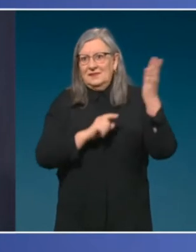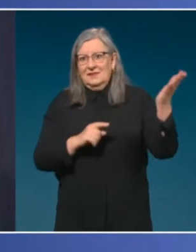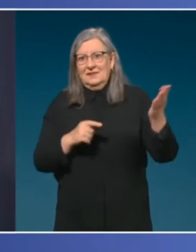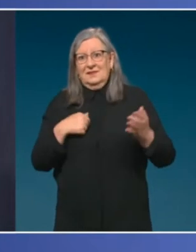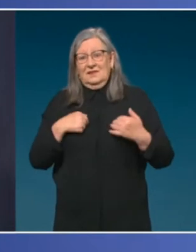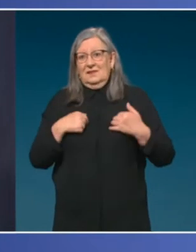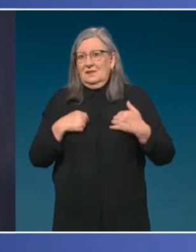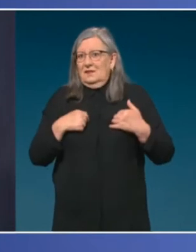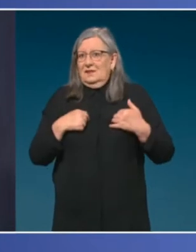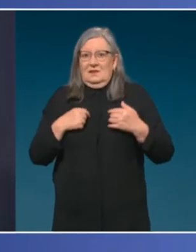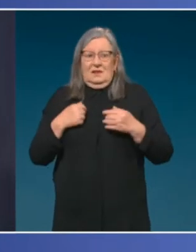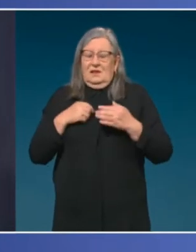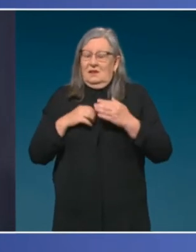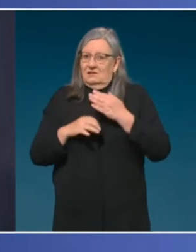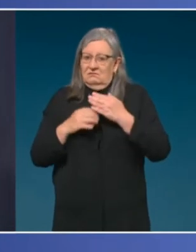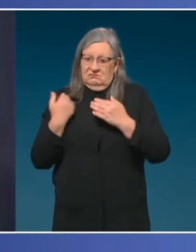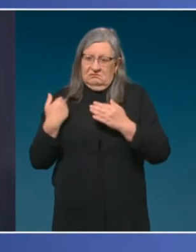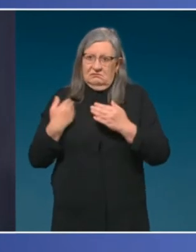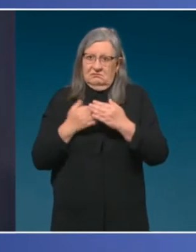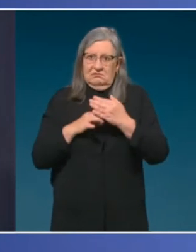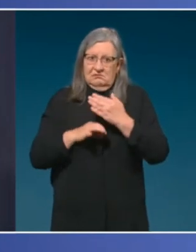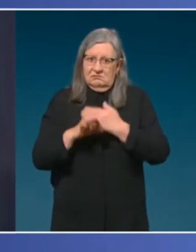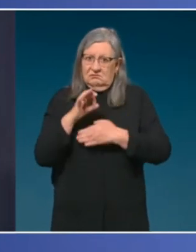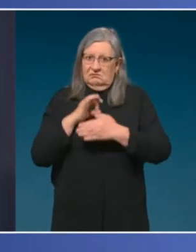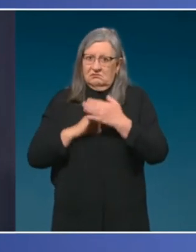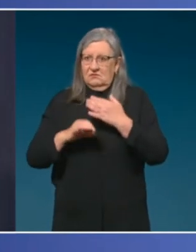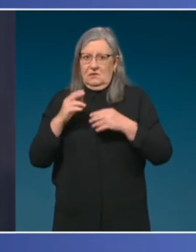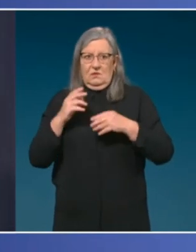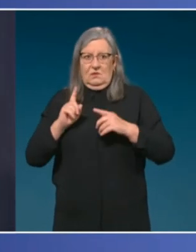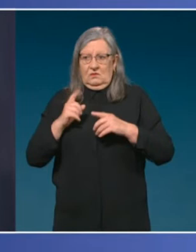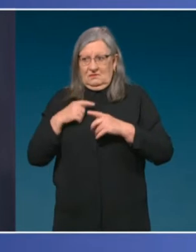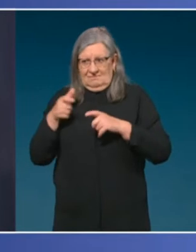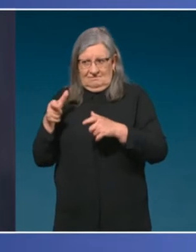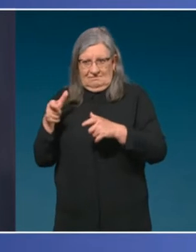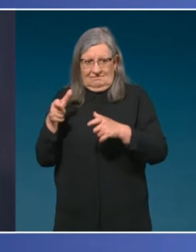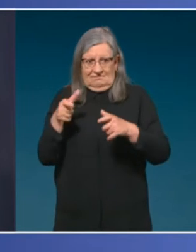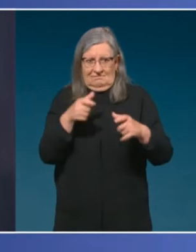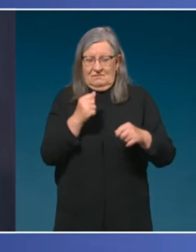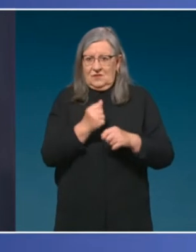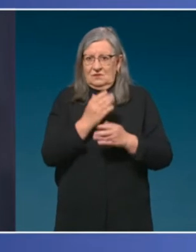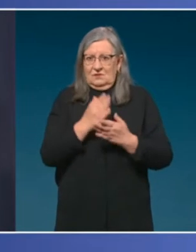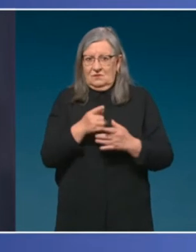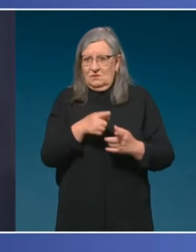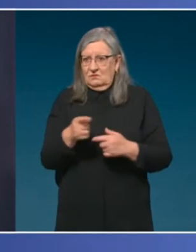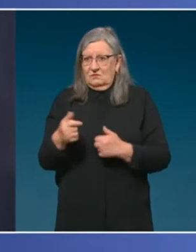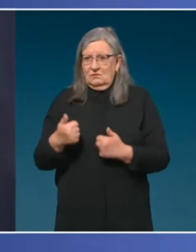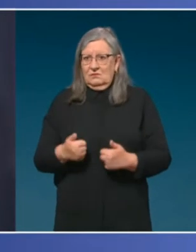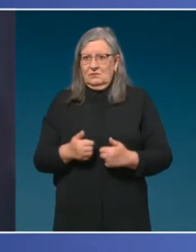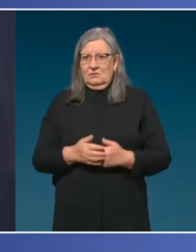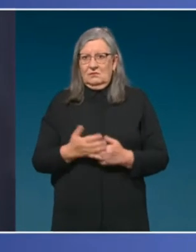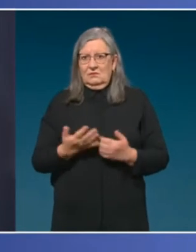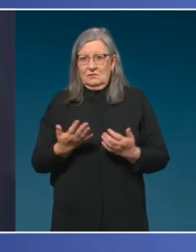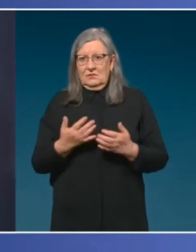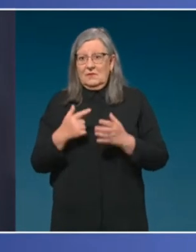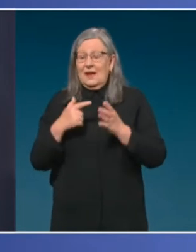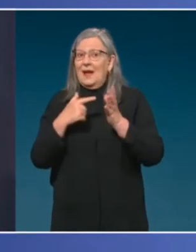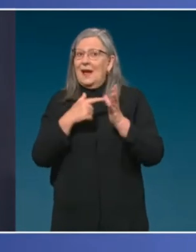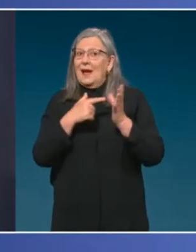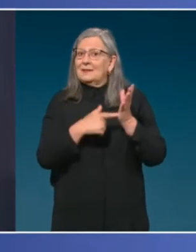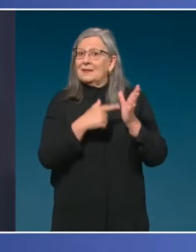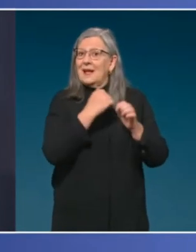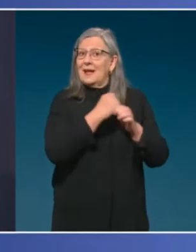monitoring that situation very actively. TAGI had a meeting. The TAGI executive met with